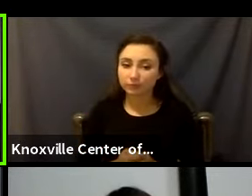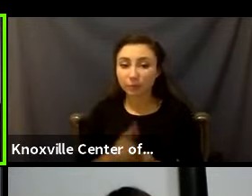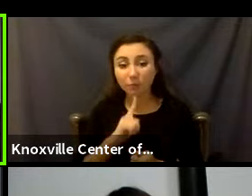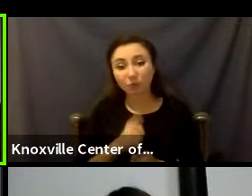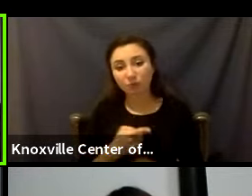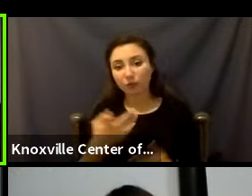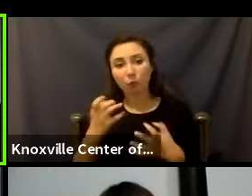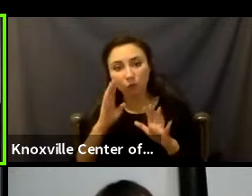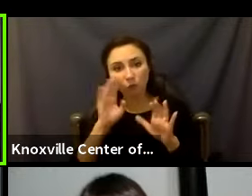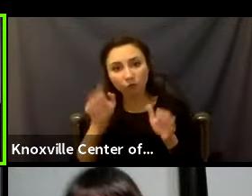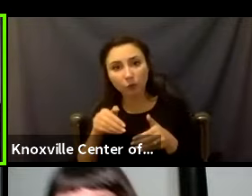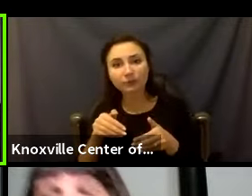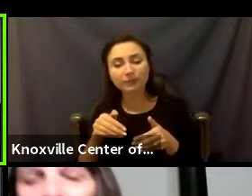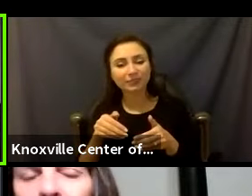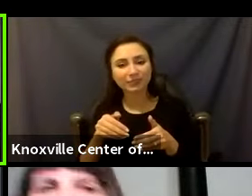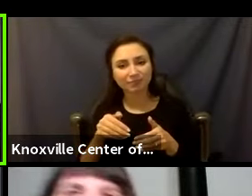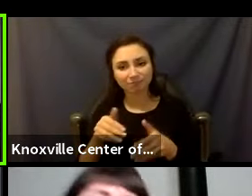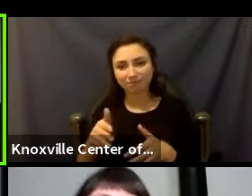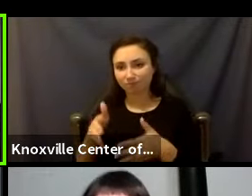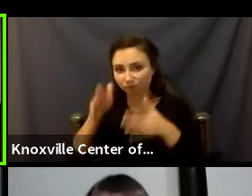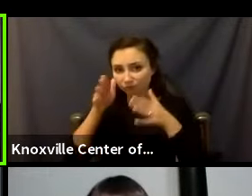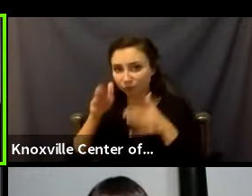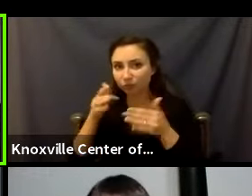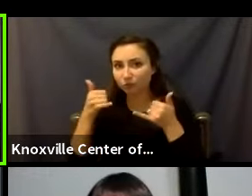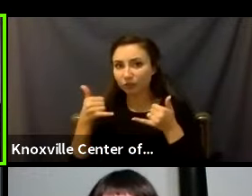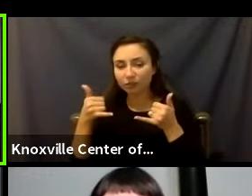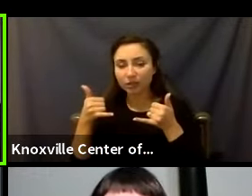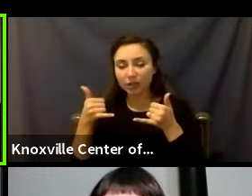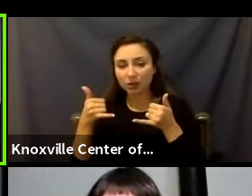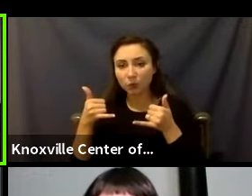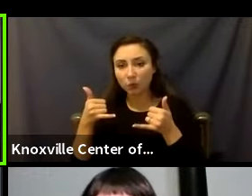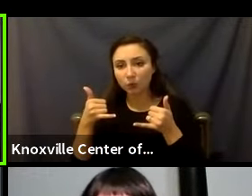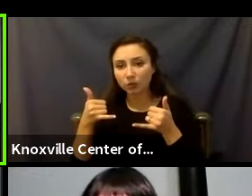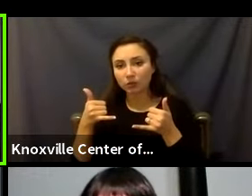want to focus our attention on